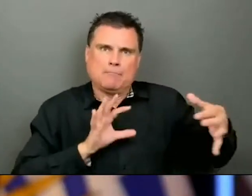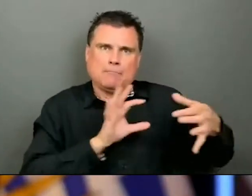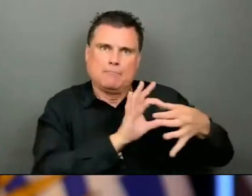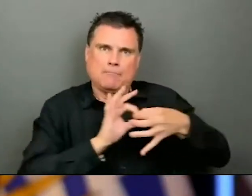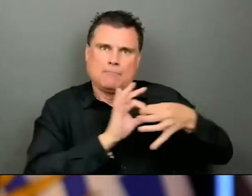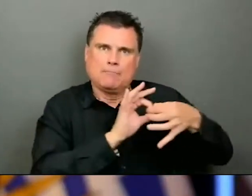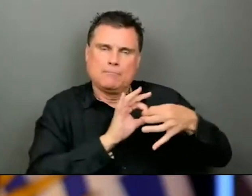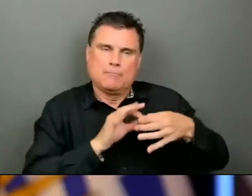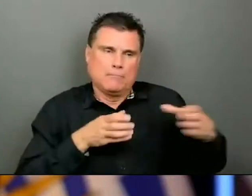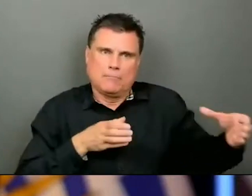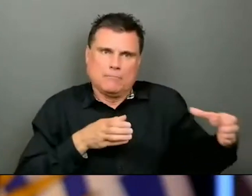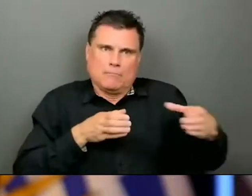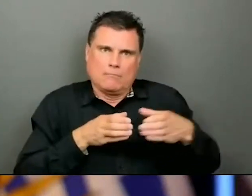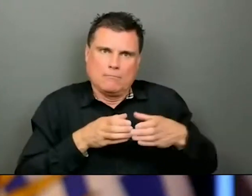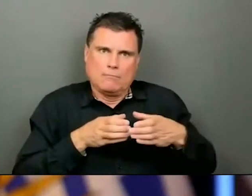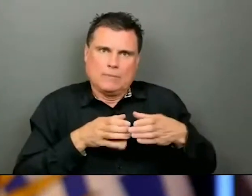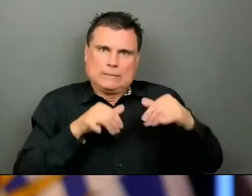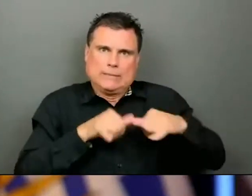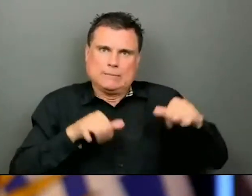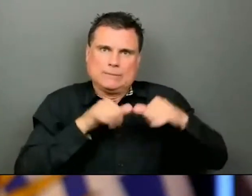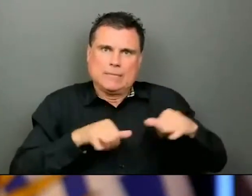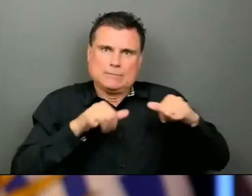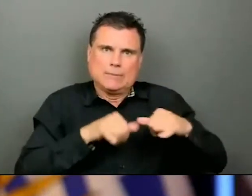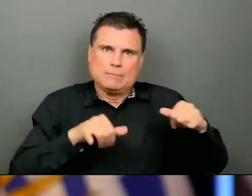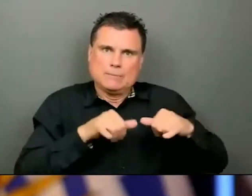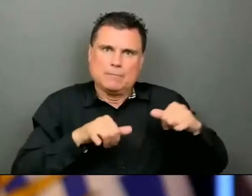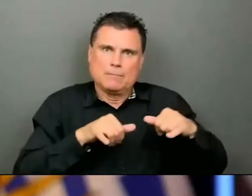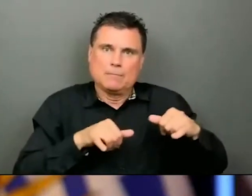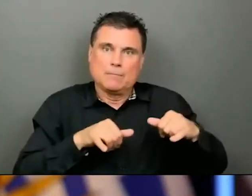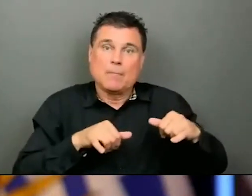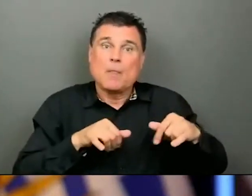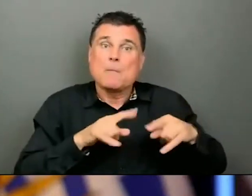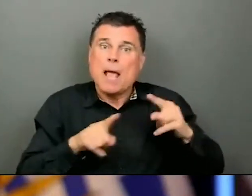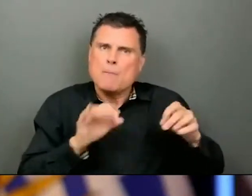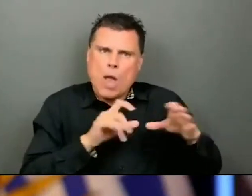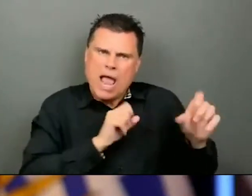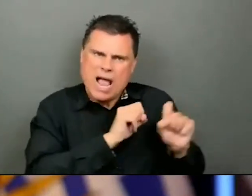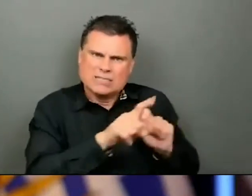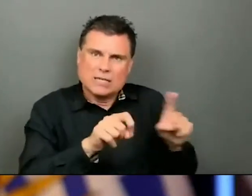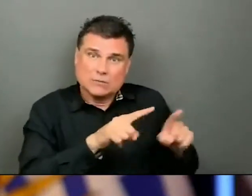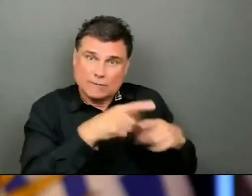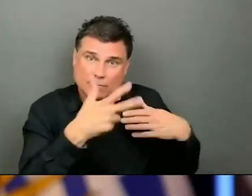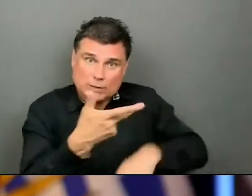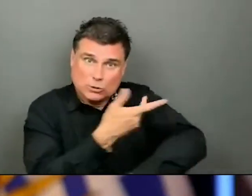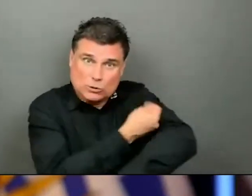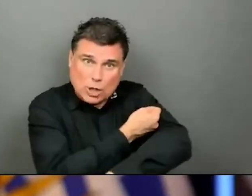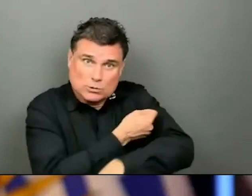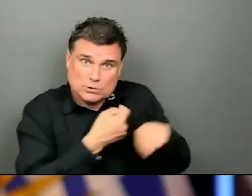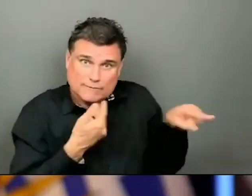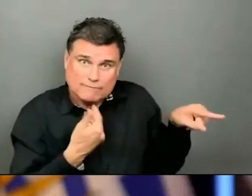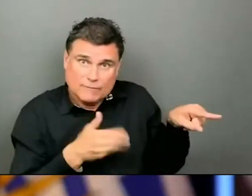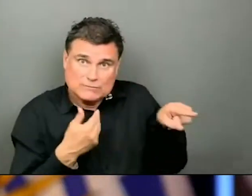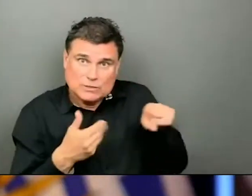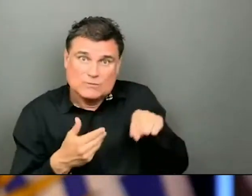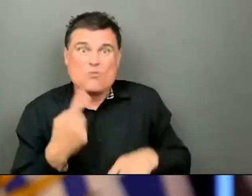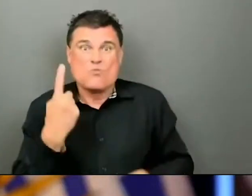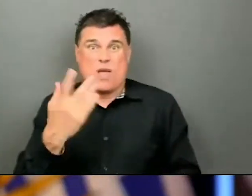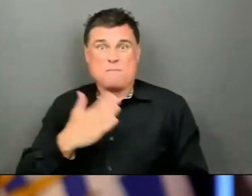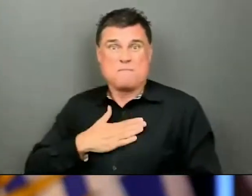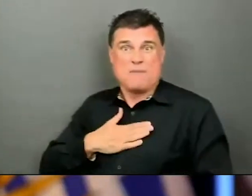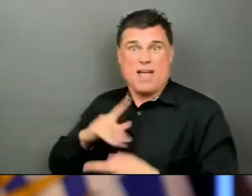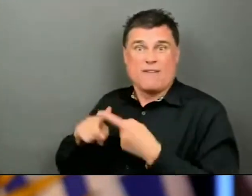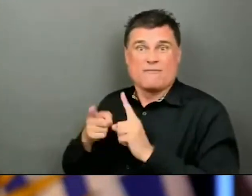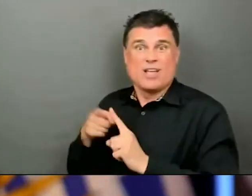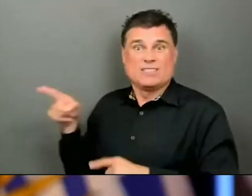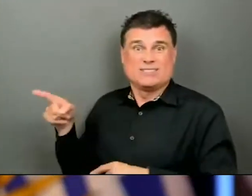know whether they're immunized, whether you're immunized, whether I have a very good friend who's been going through cancer treatments, and we're not